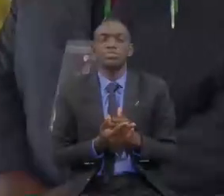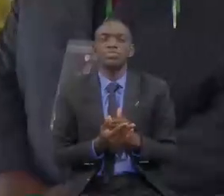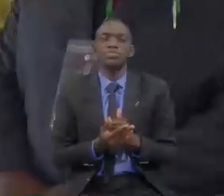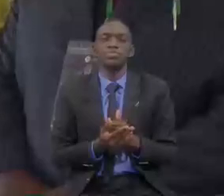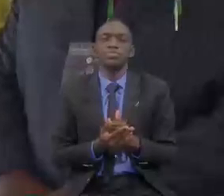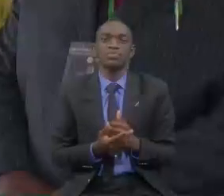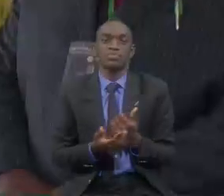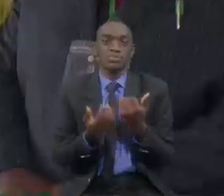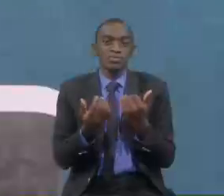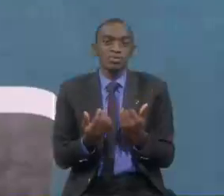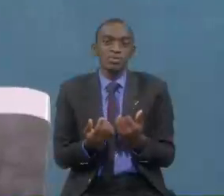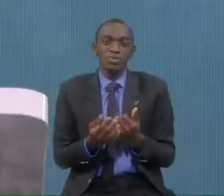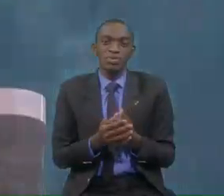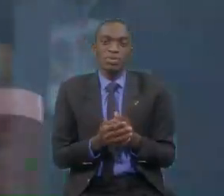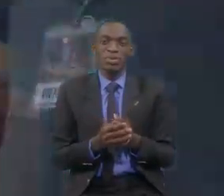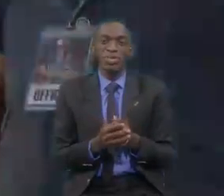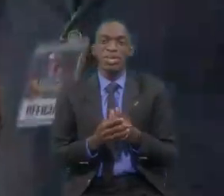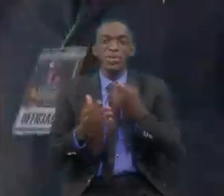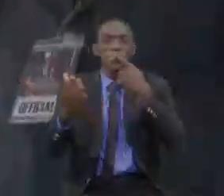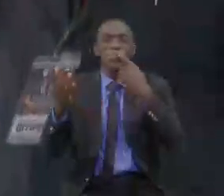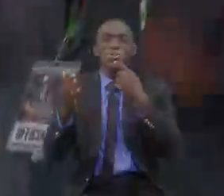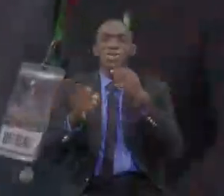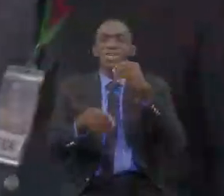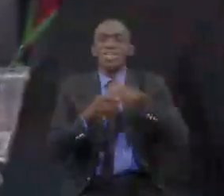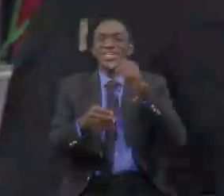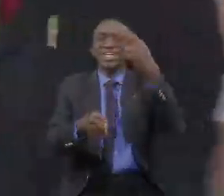Naha Jesus.